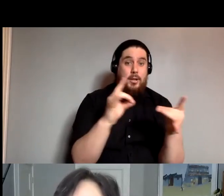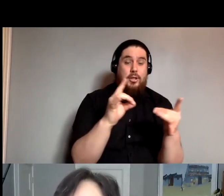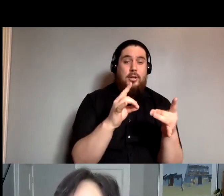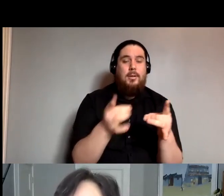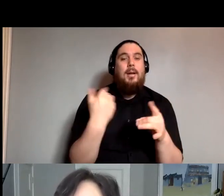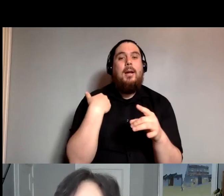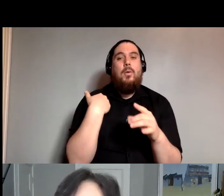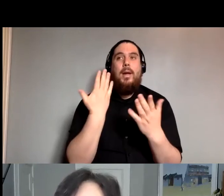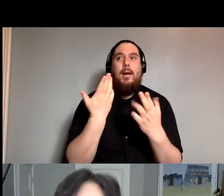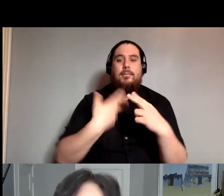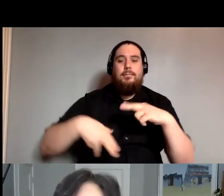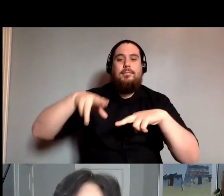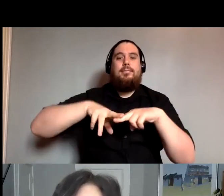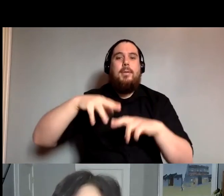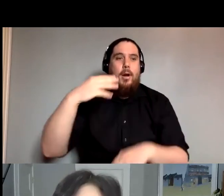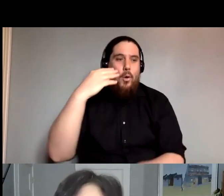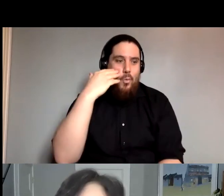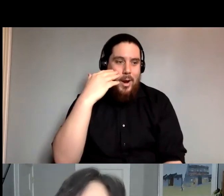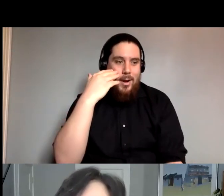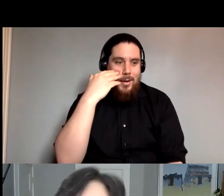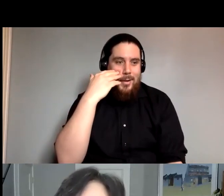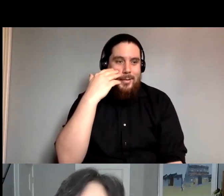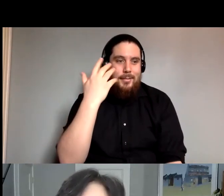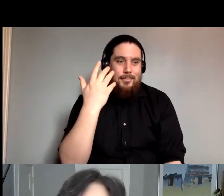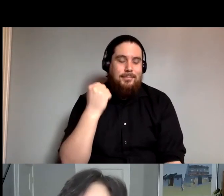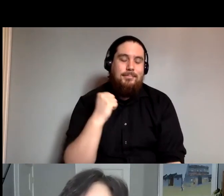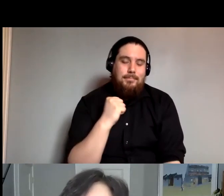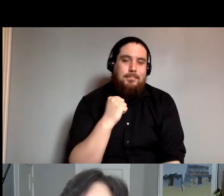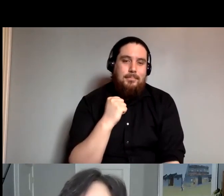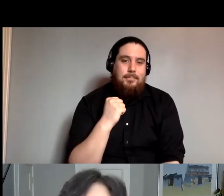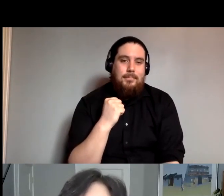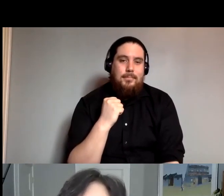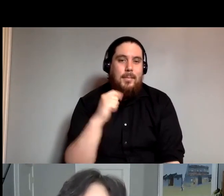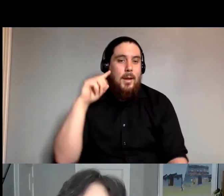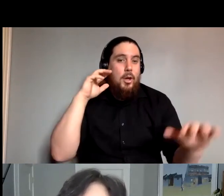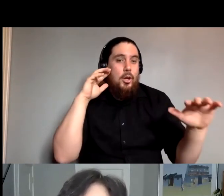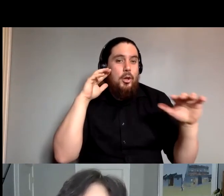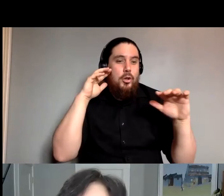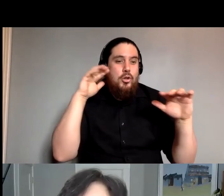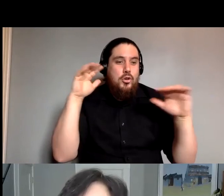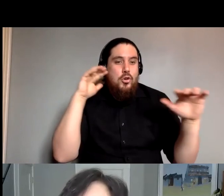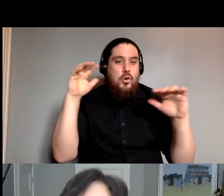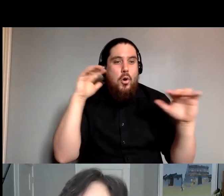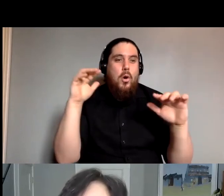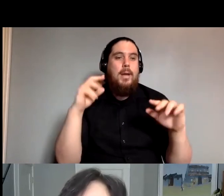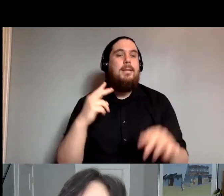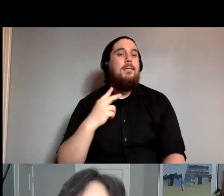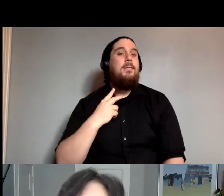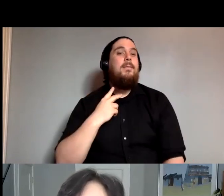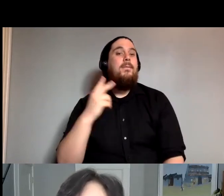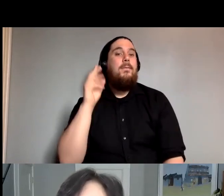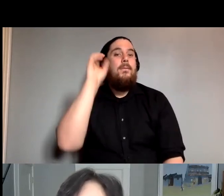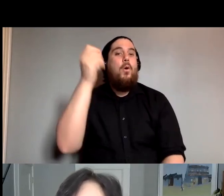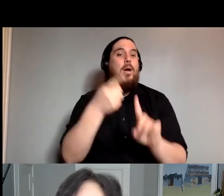increasing awareness of voice and frankly, not just noise, but voice from the communities about